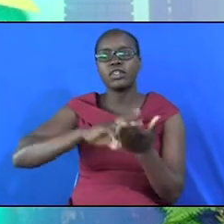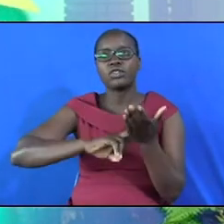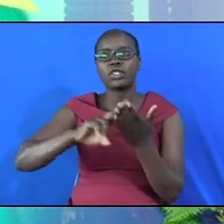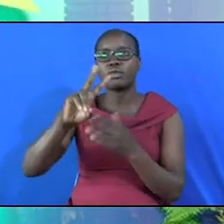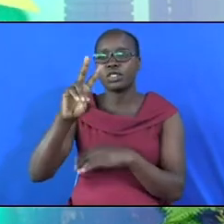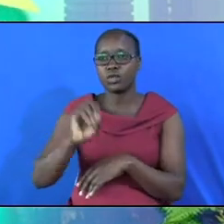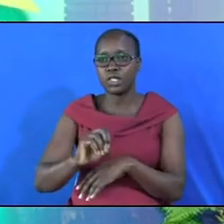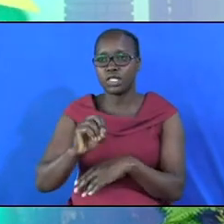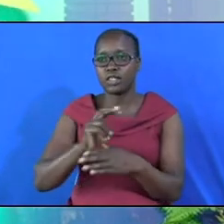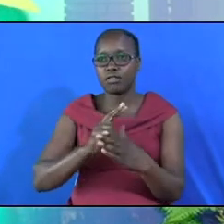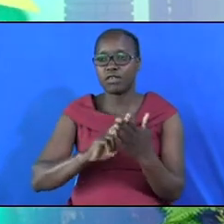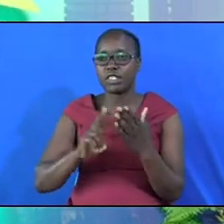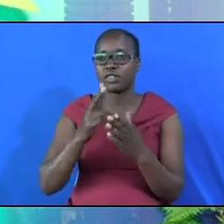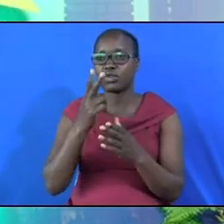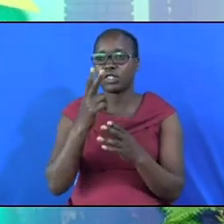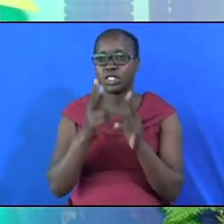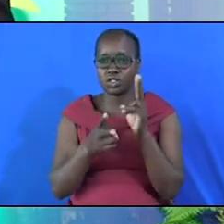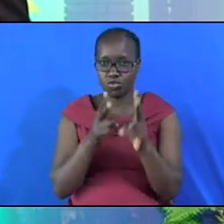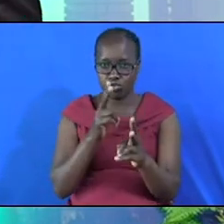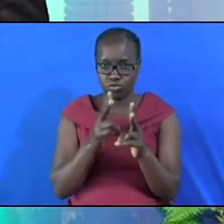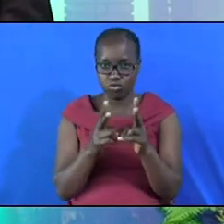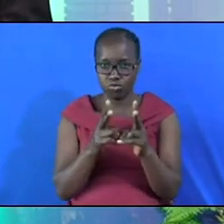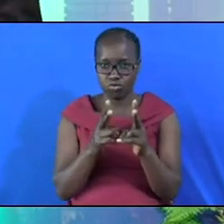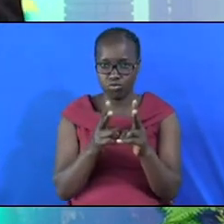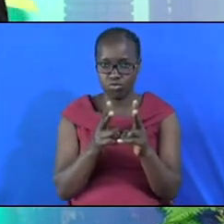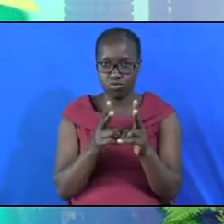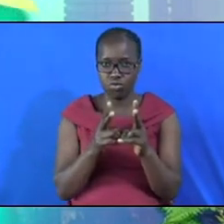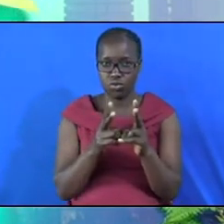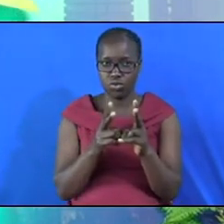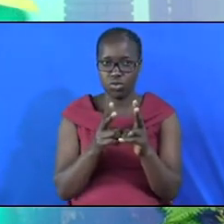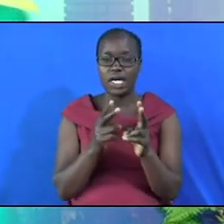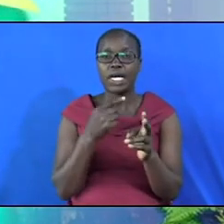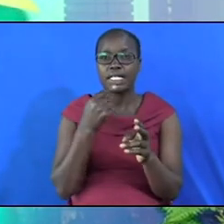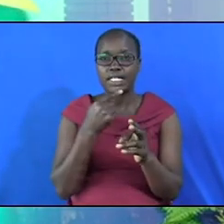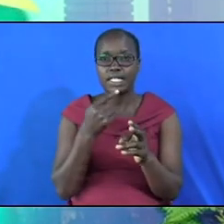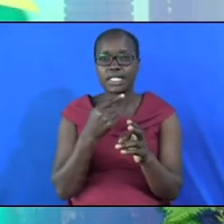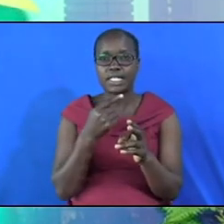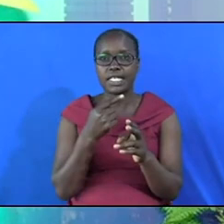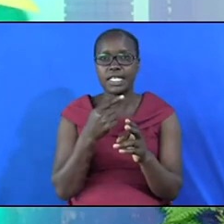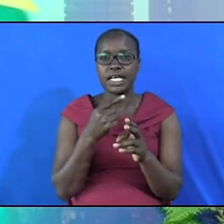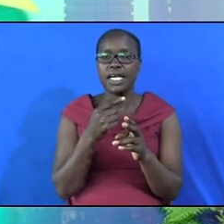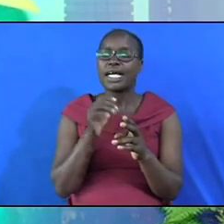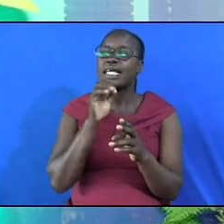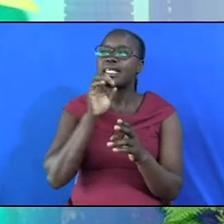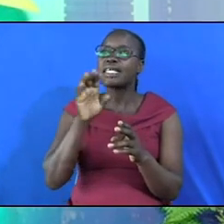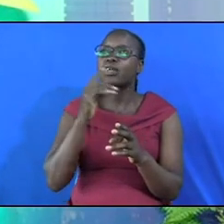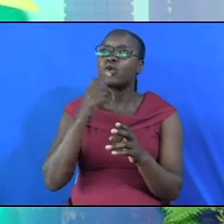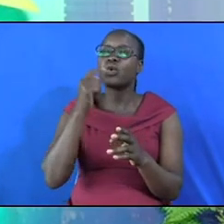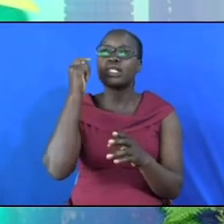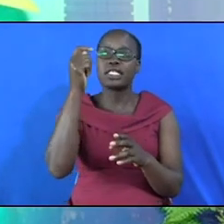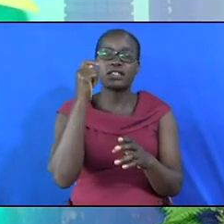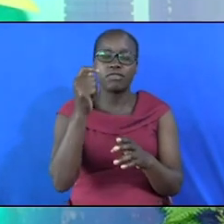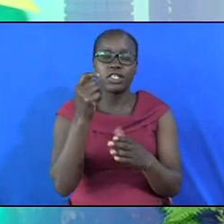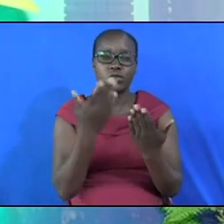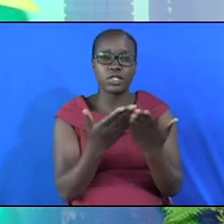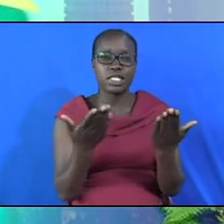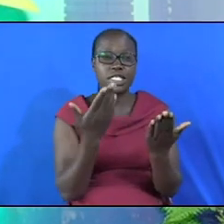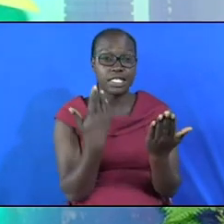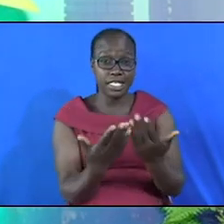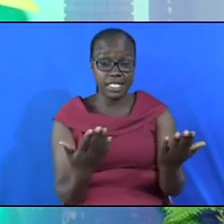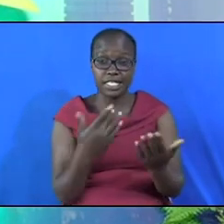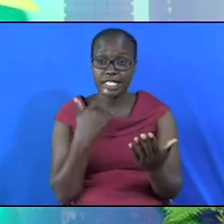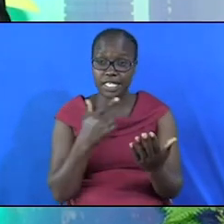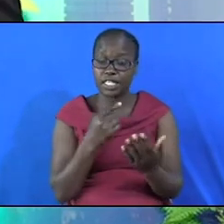20, verses 22, verses 20, it says, "He who testifies to these things